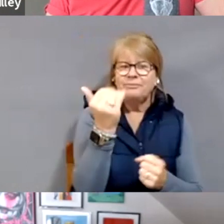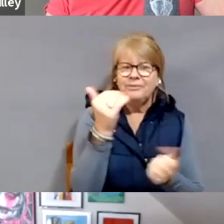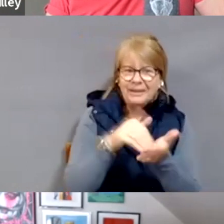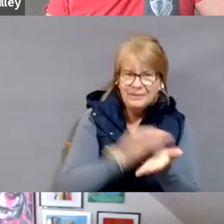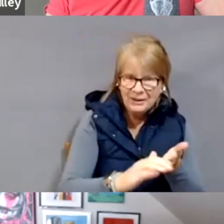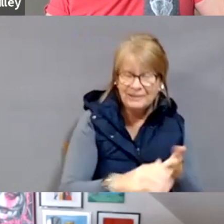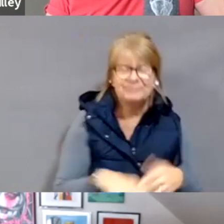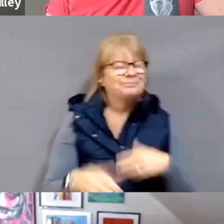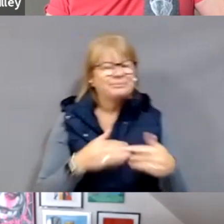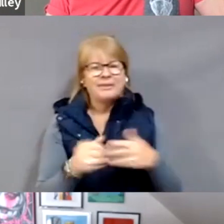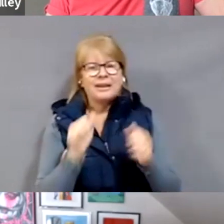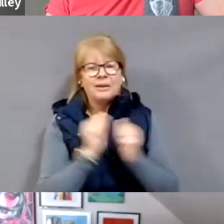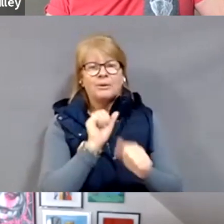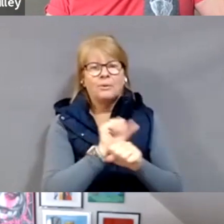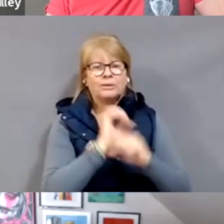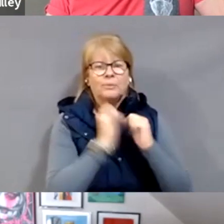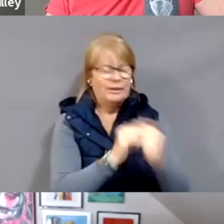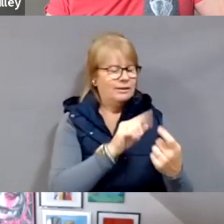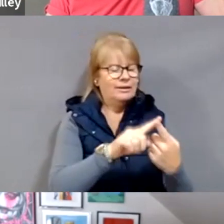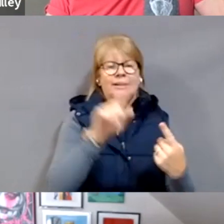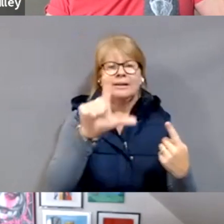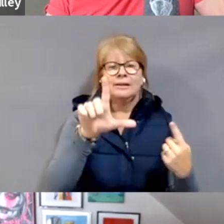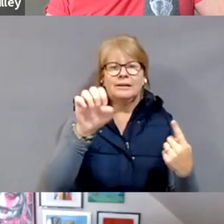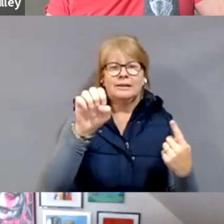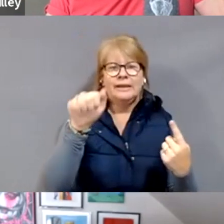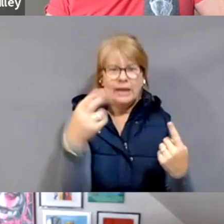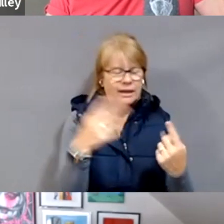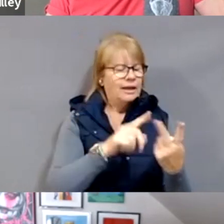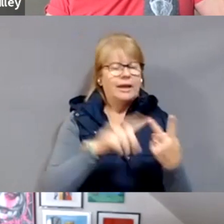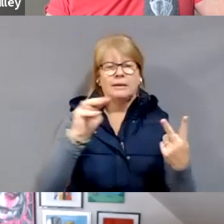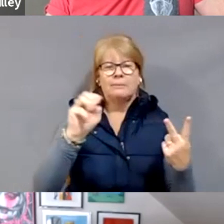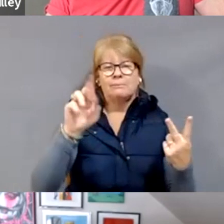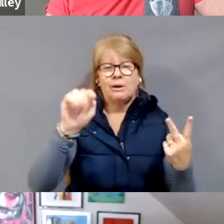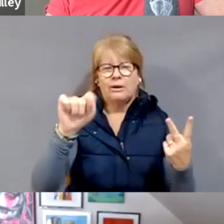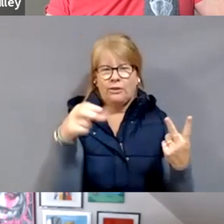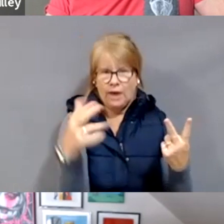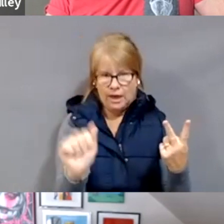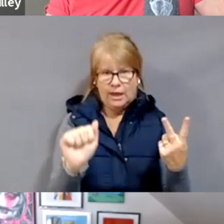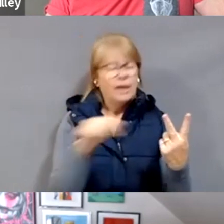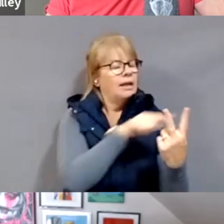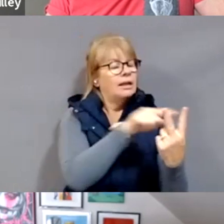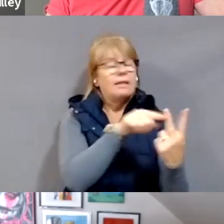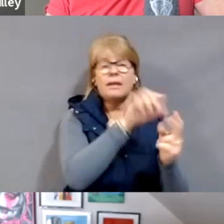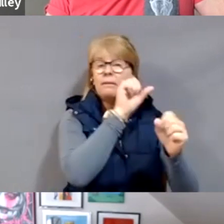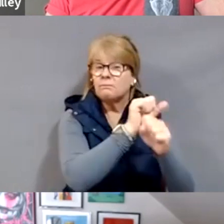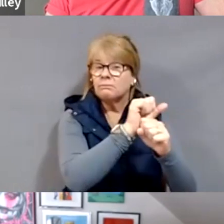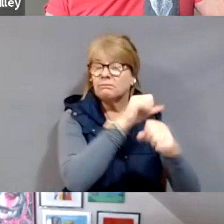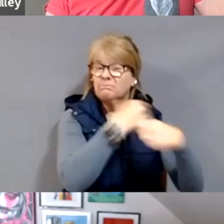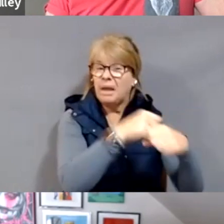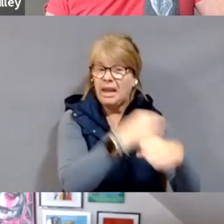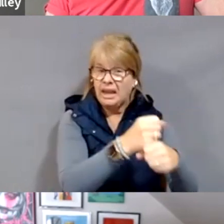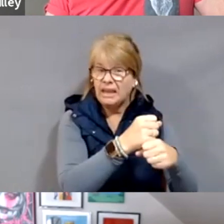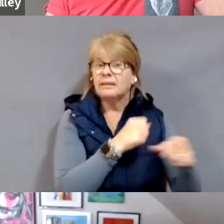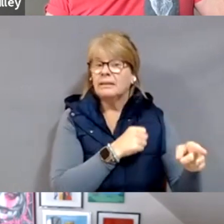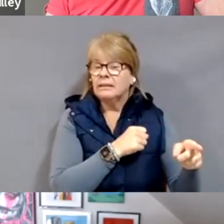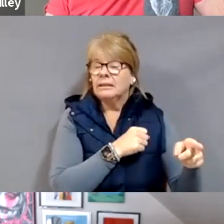so I worked with Leah Cherniak and Martha Ross, and they made physical theater, and they came from Lecoq. They didn't use the red